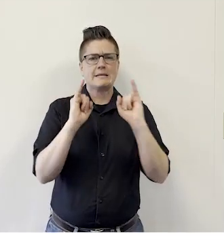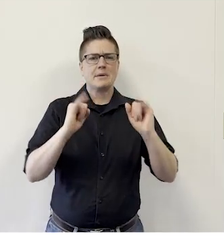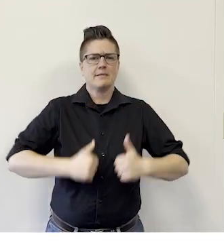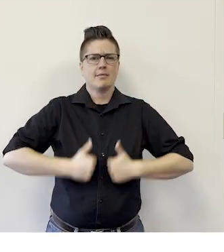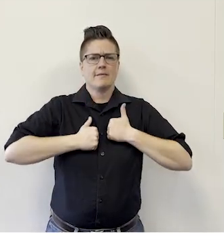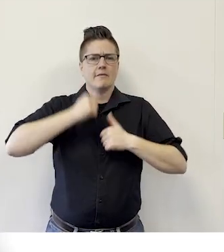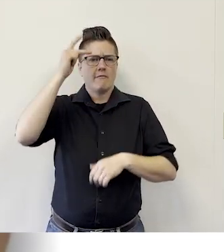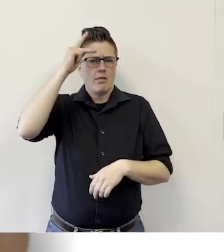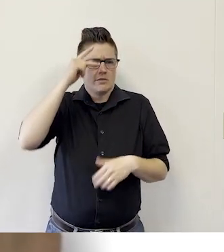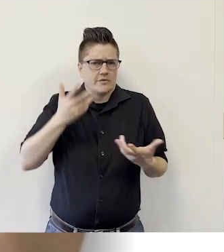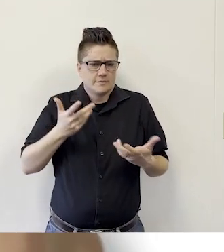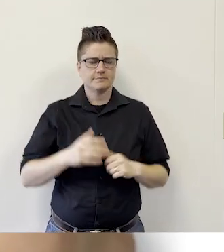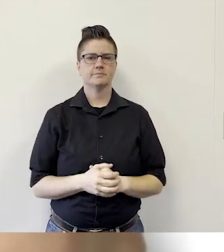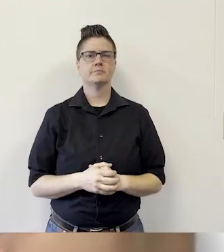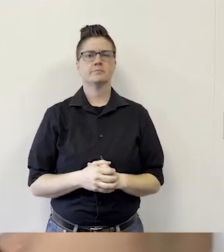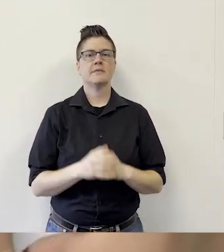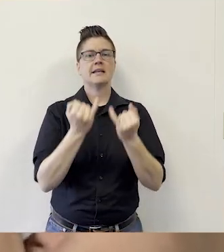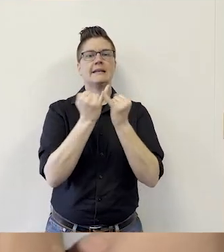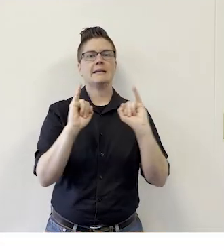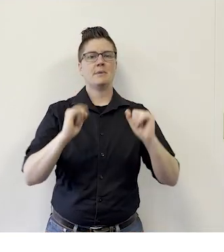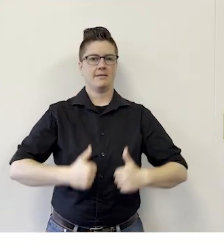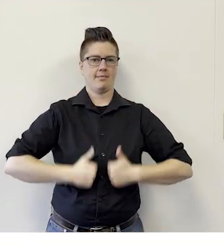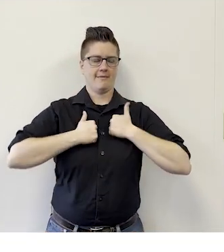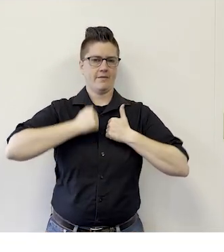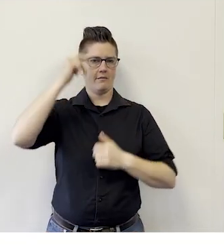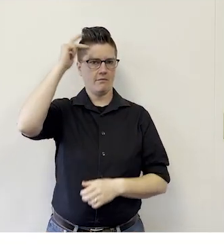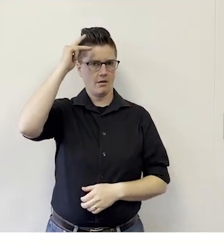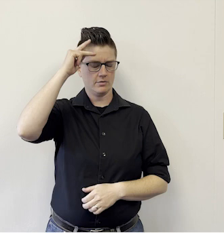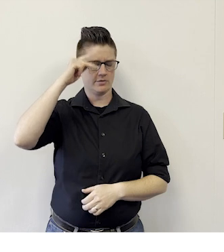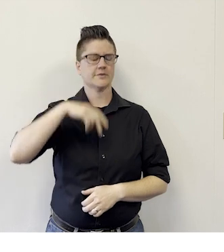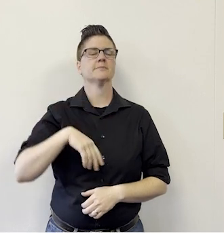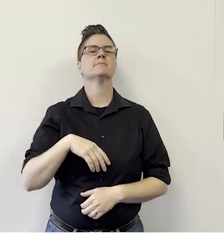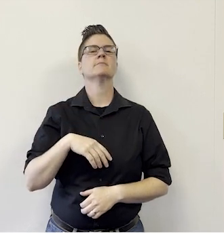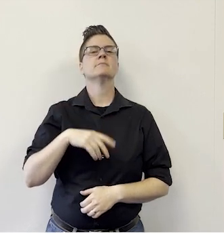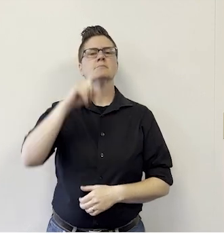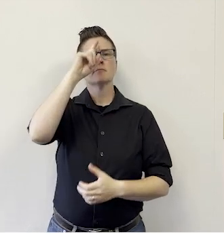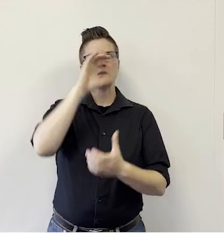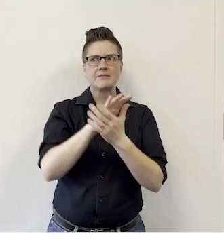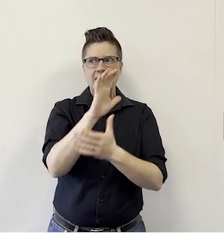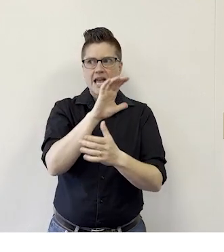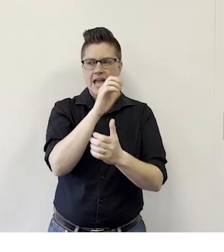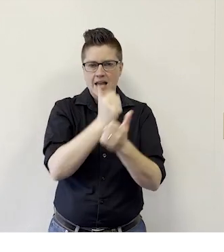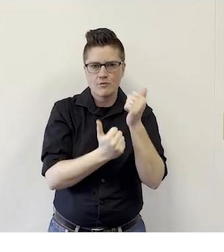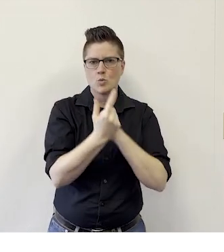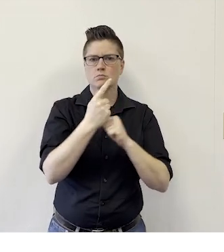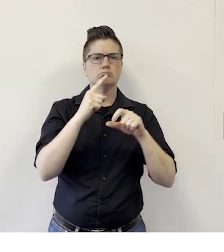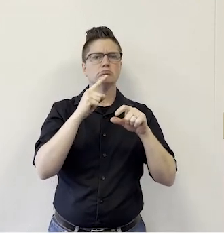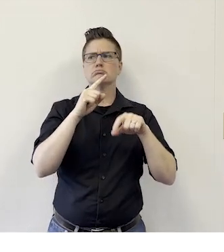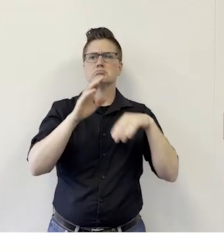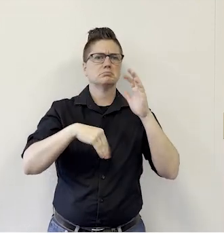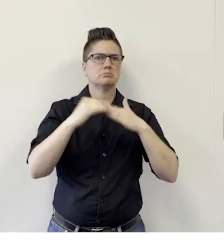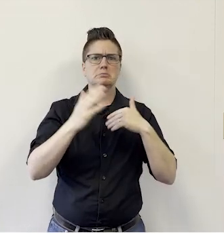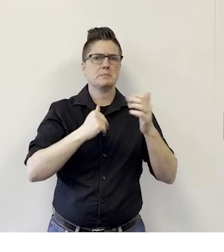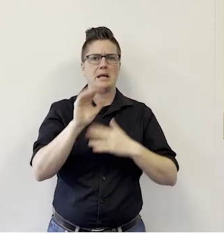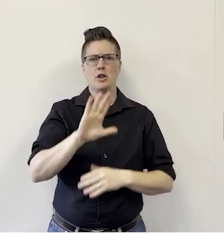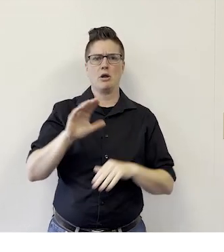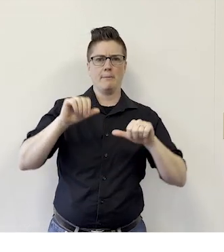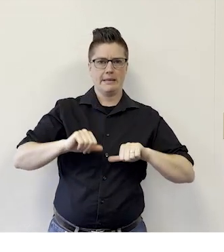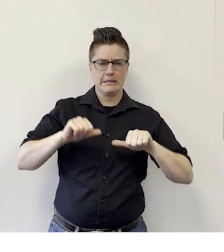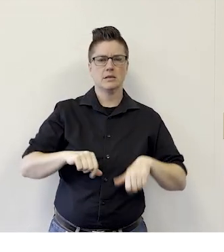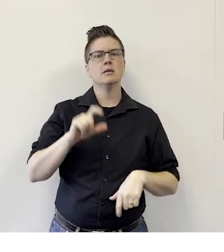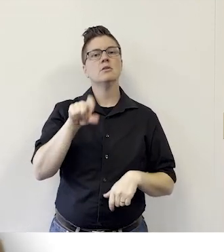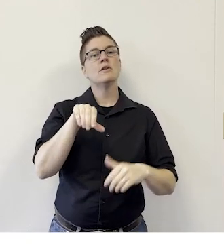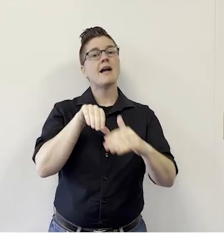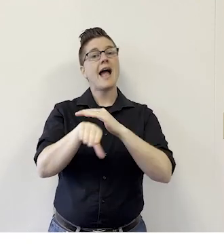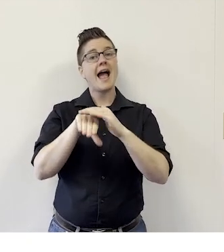What is independent living philosophy? Independent living philosophy believes that all people, regardless of ability, should